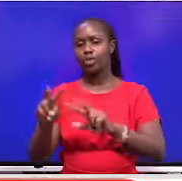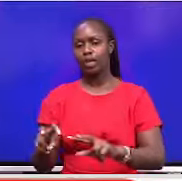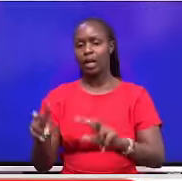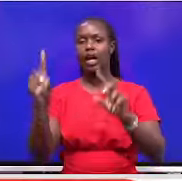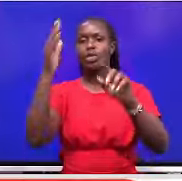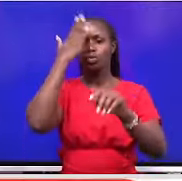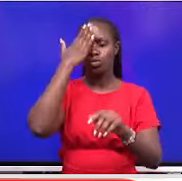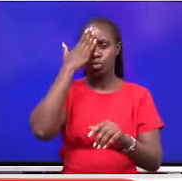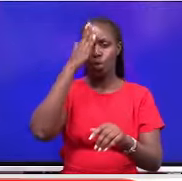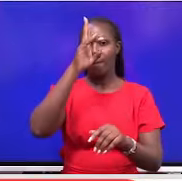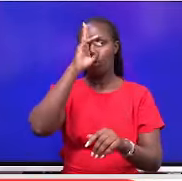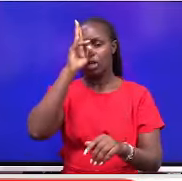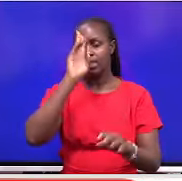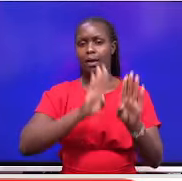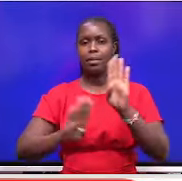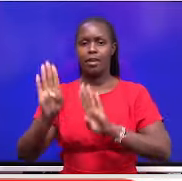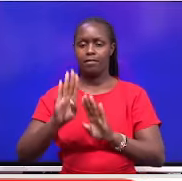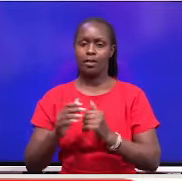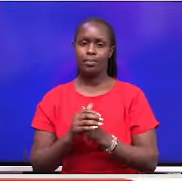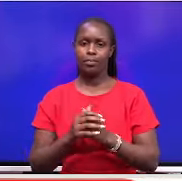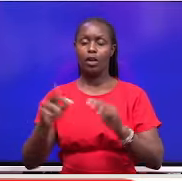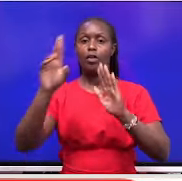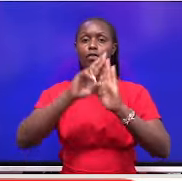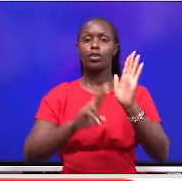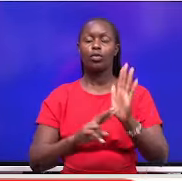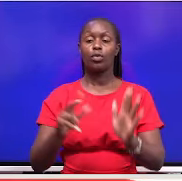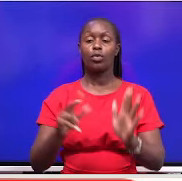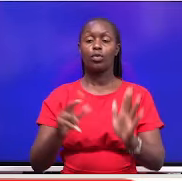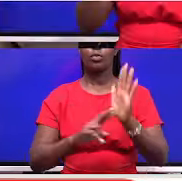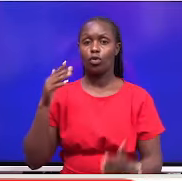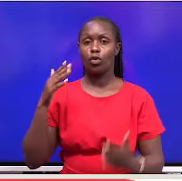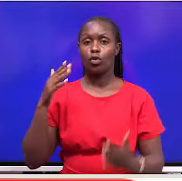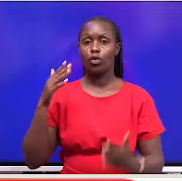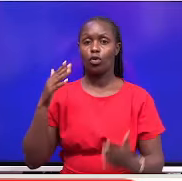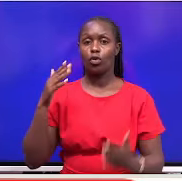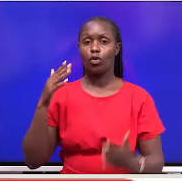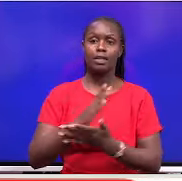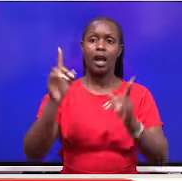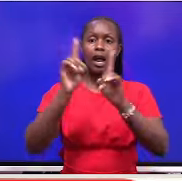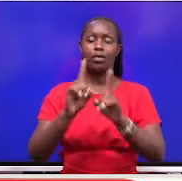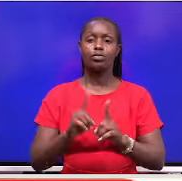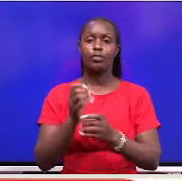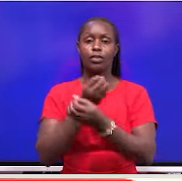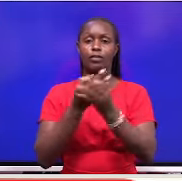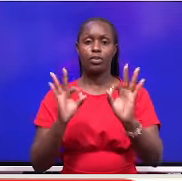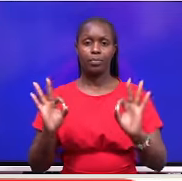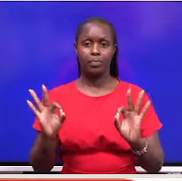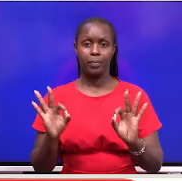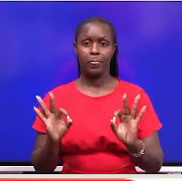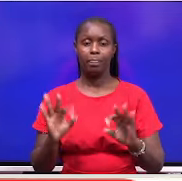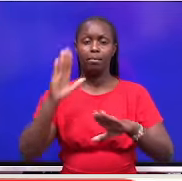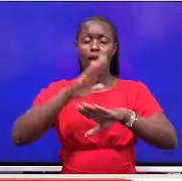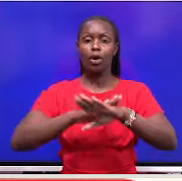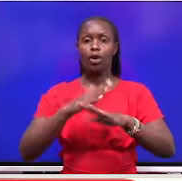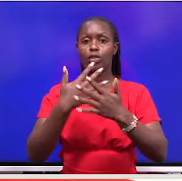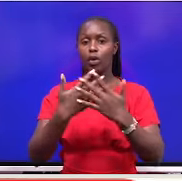police conduct. Respect for the rule of law, democracy, human rights and fundamental freedoms. On the objects